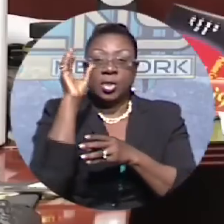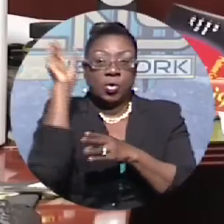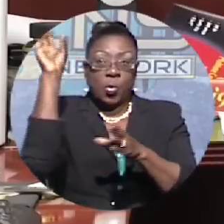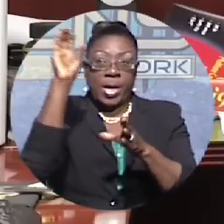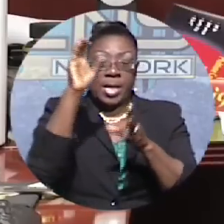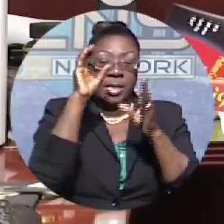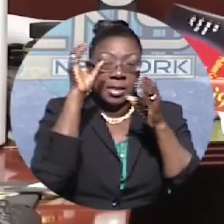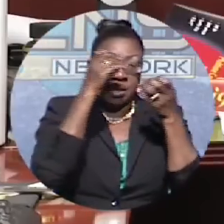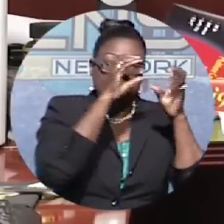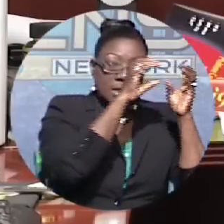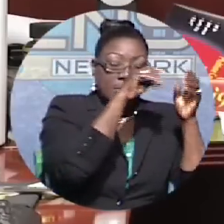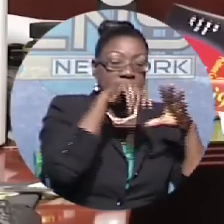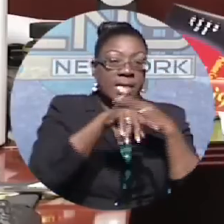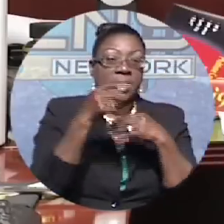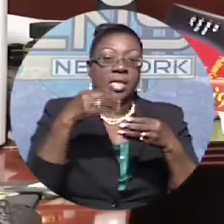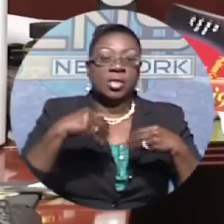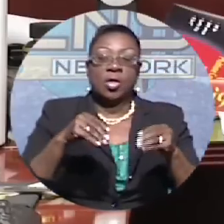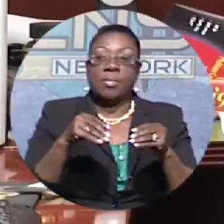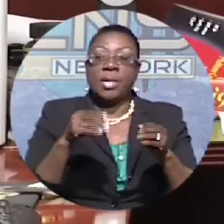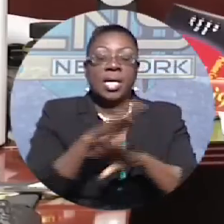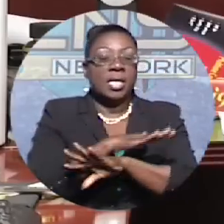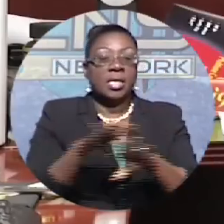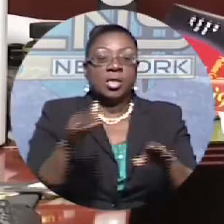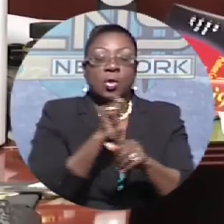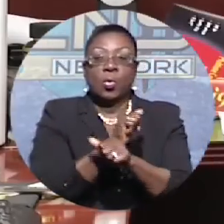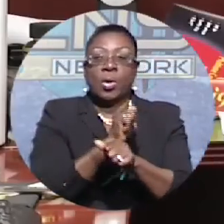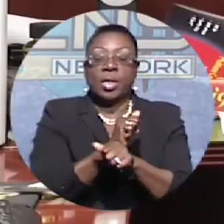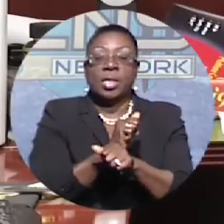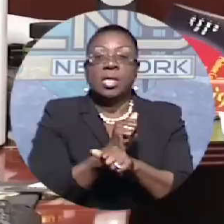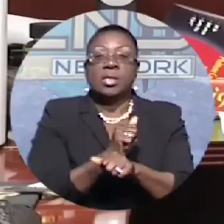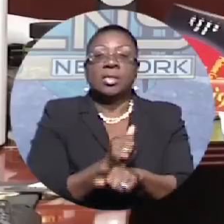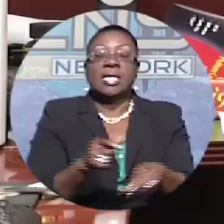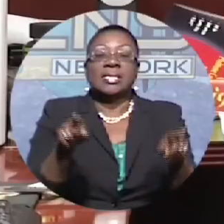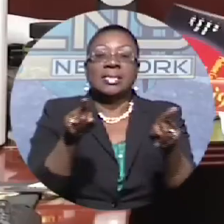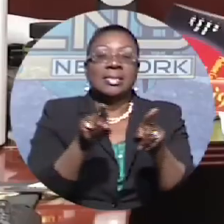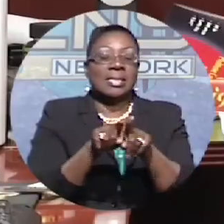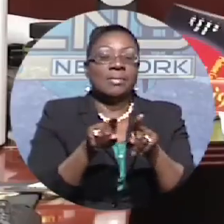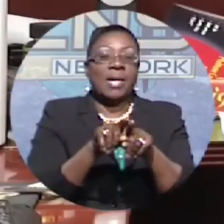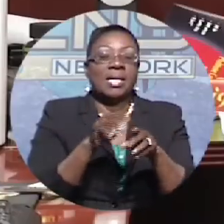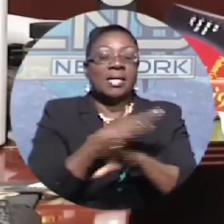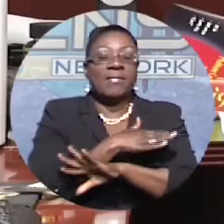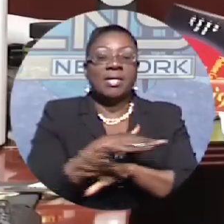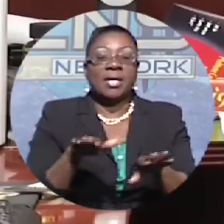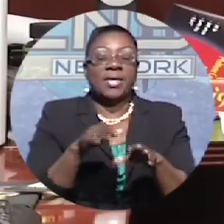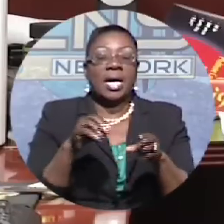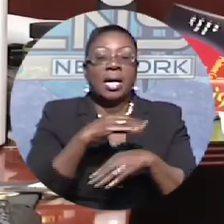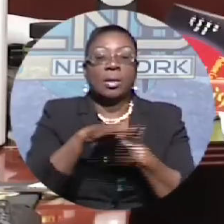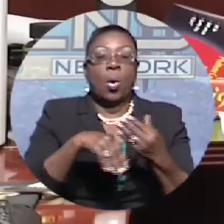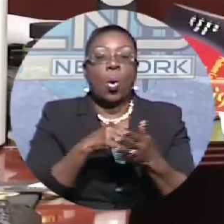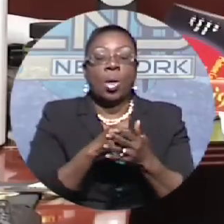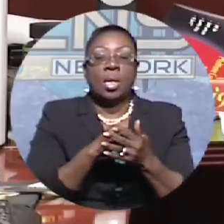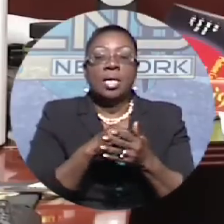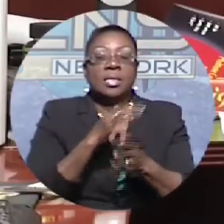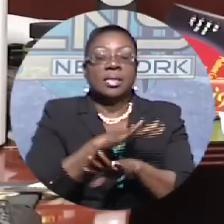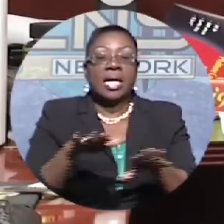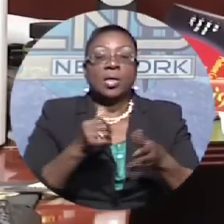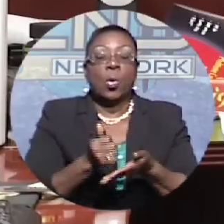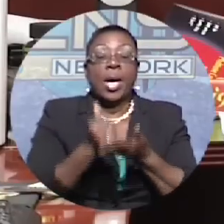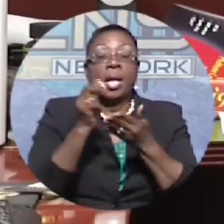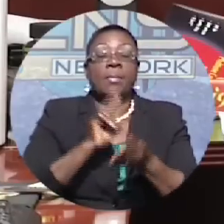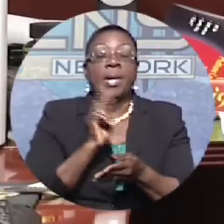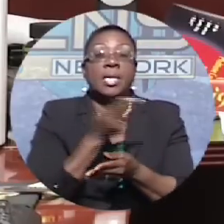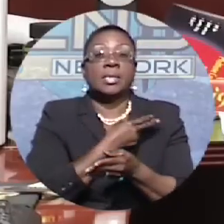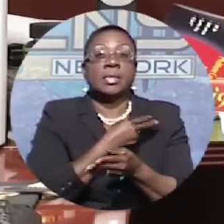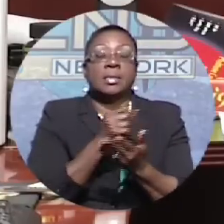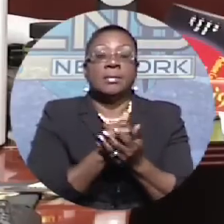They had surveillance system in there. It doesn't work. And so that is just as bad as having none at all. So that doesn't help us at all